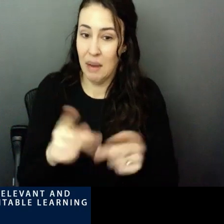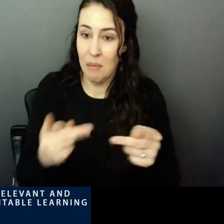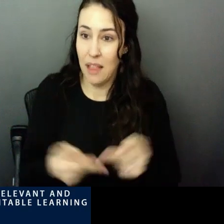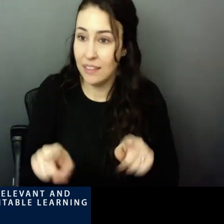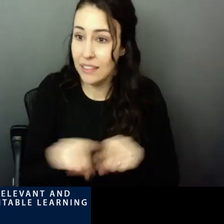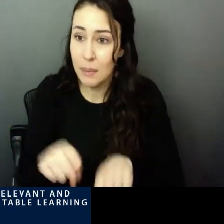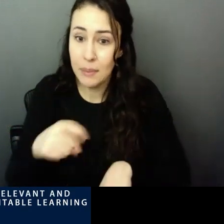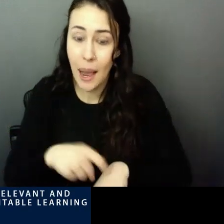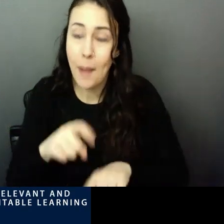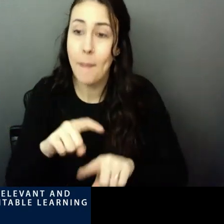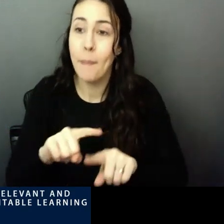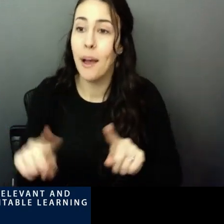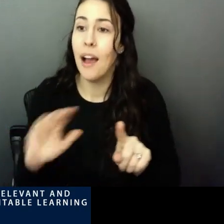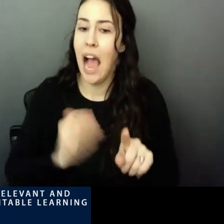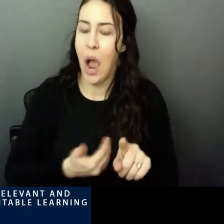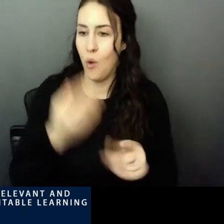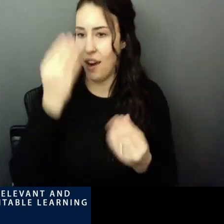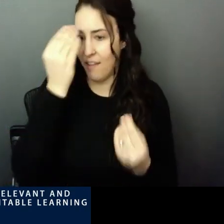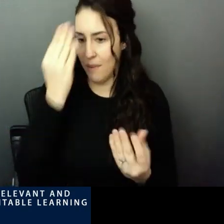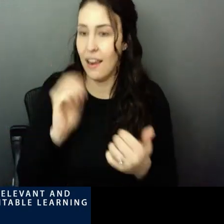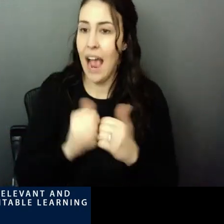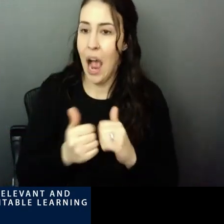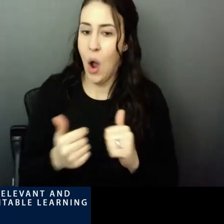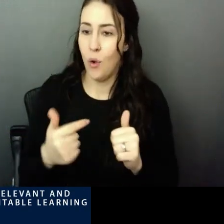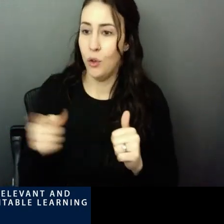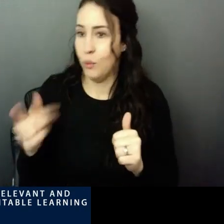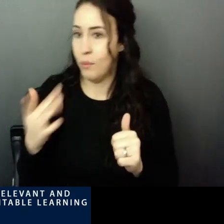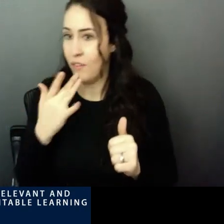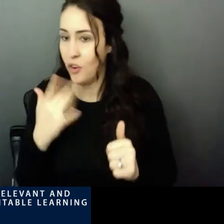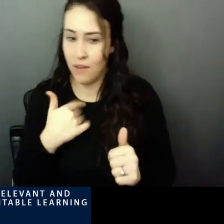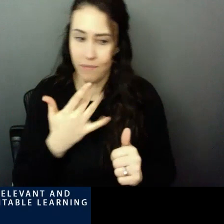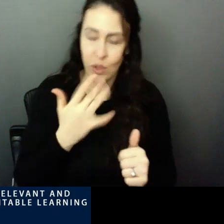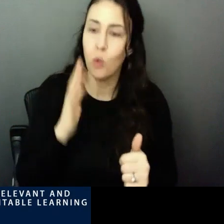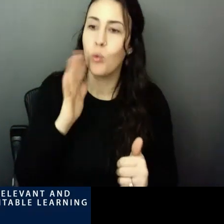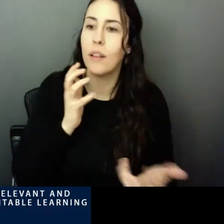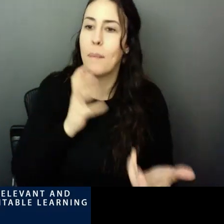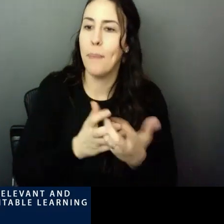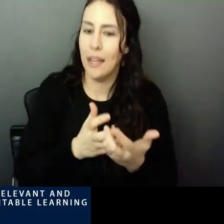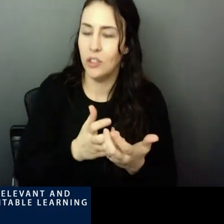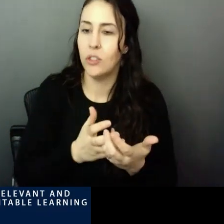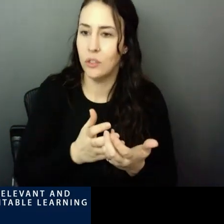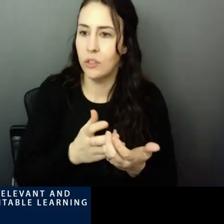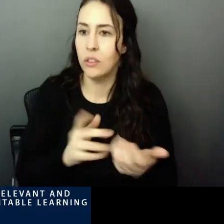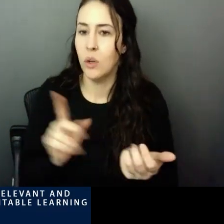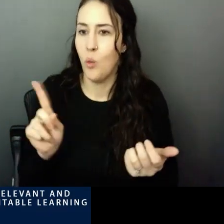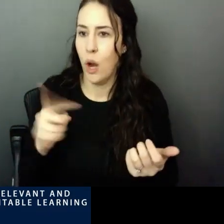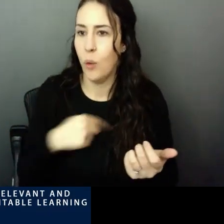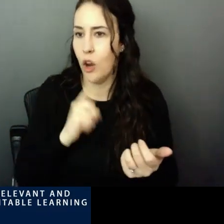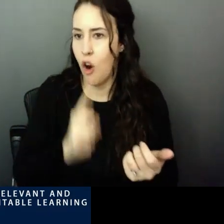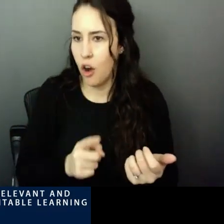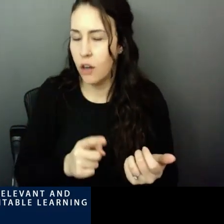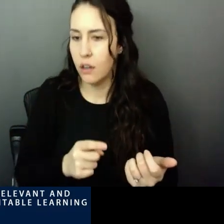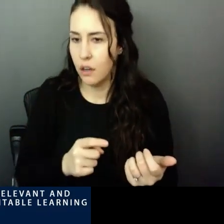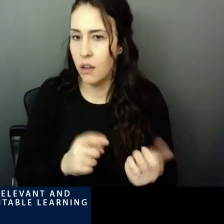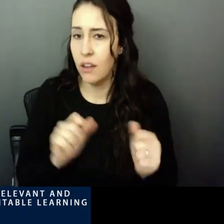information consumption behavior, it will reshape to meet us where we are. I think those are some of the things that things can utilize our